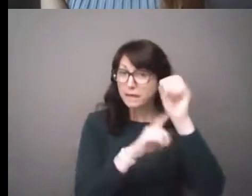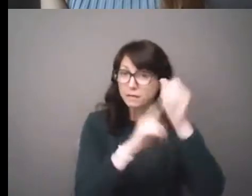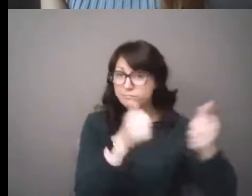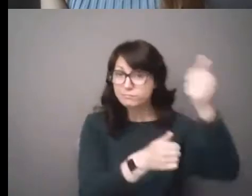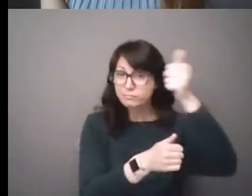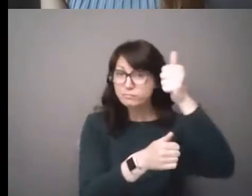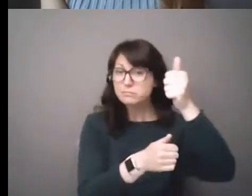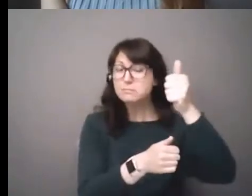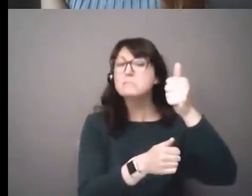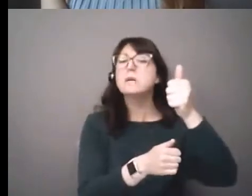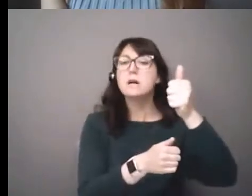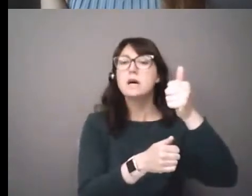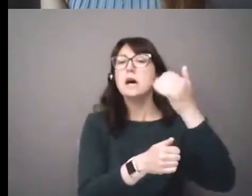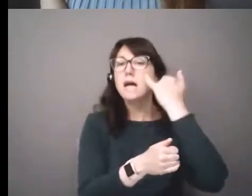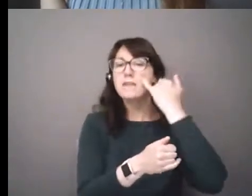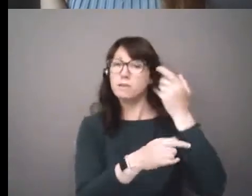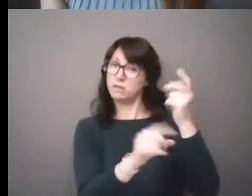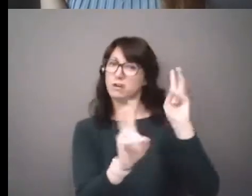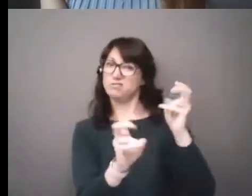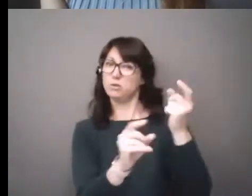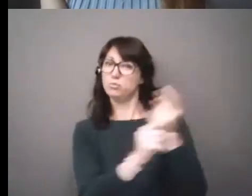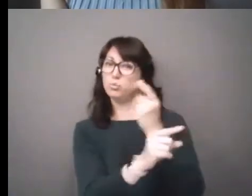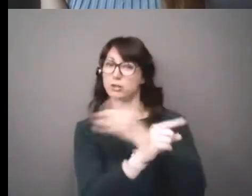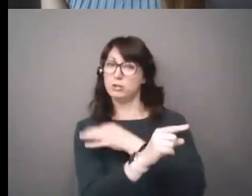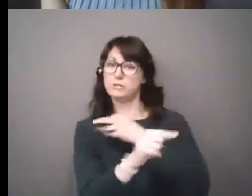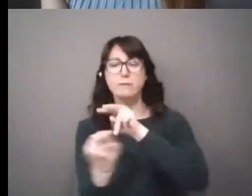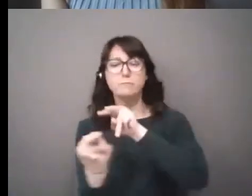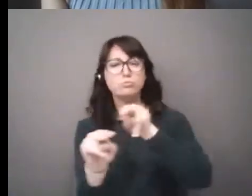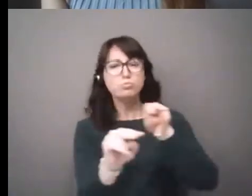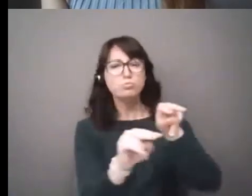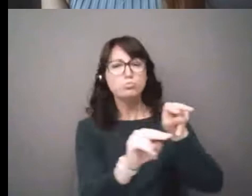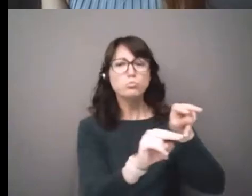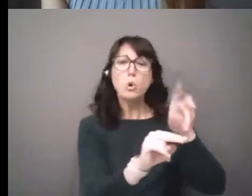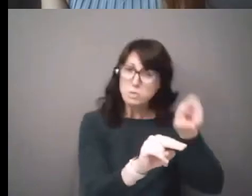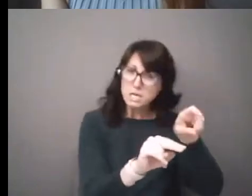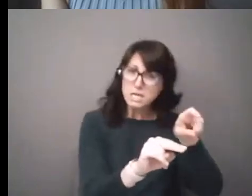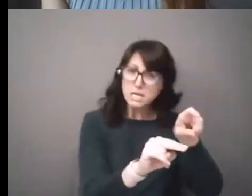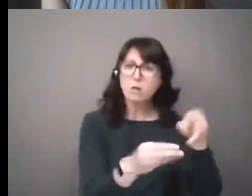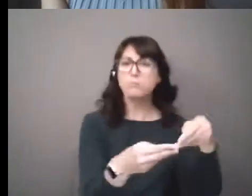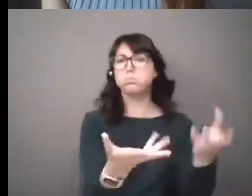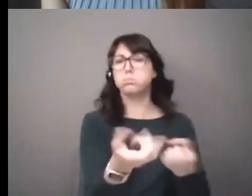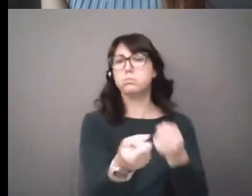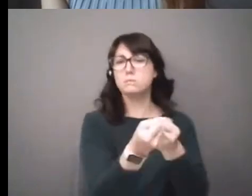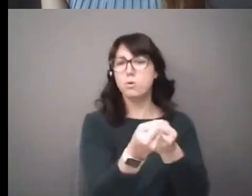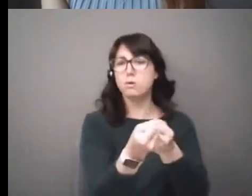the regular employee, so to speak, is asking for, but what other people might ask for.